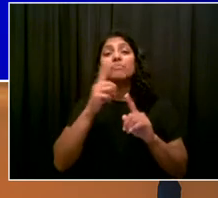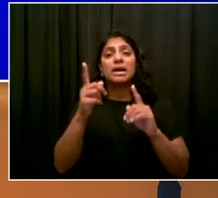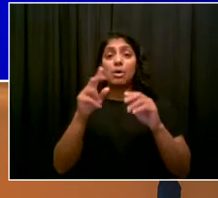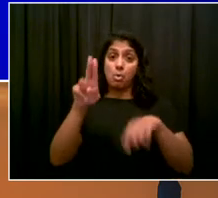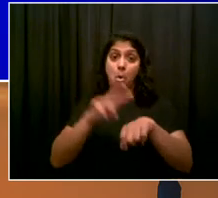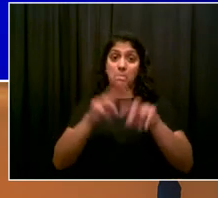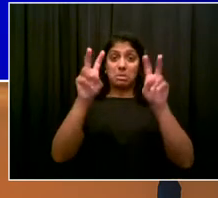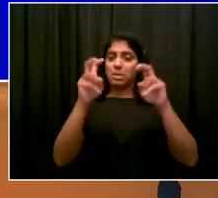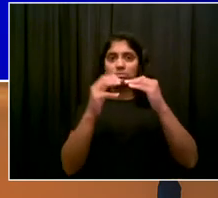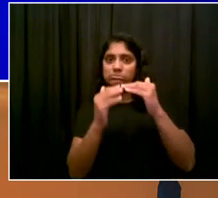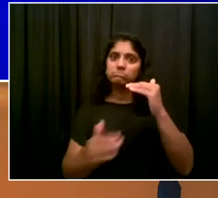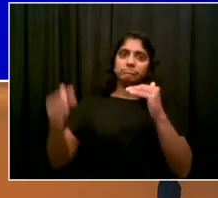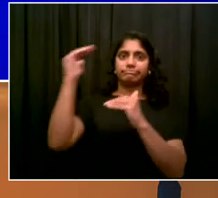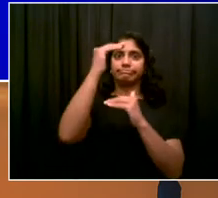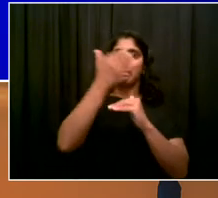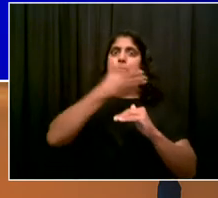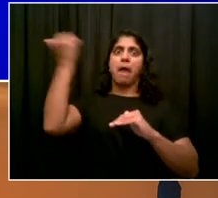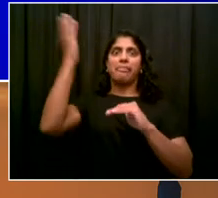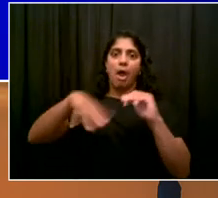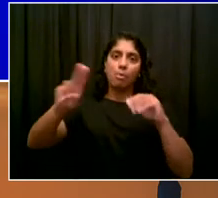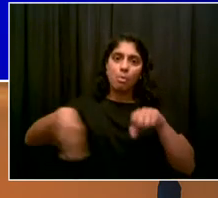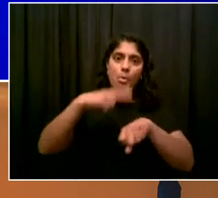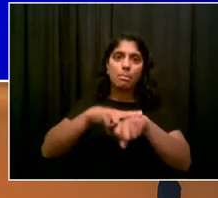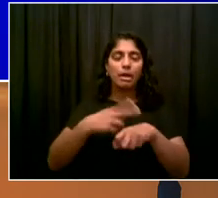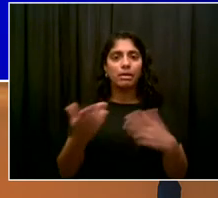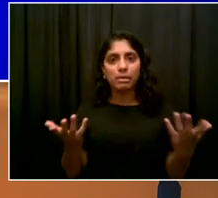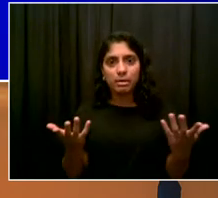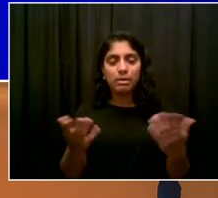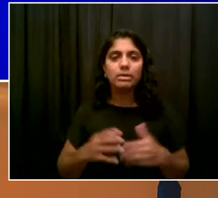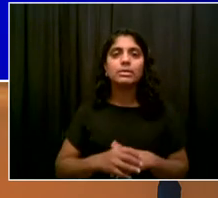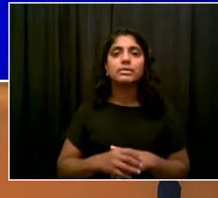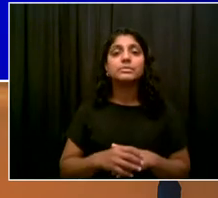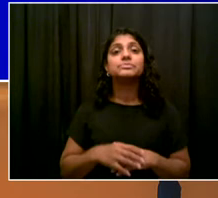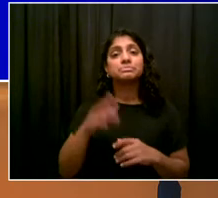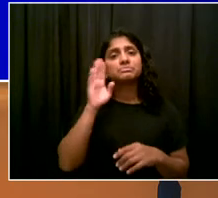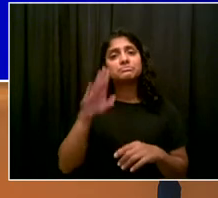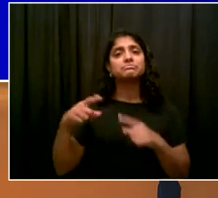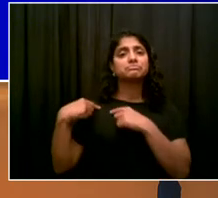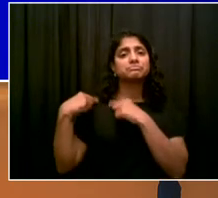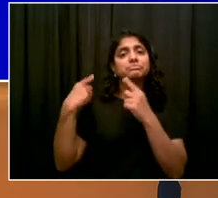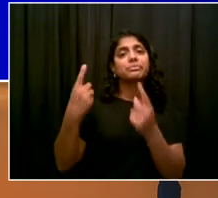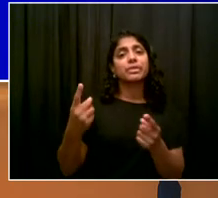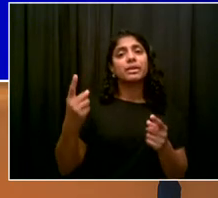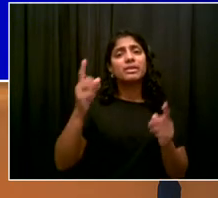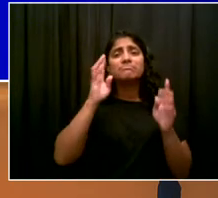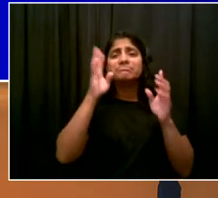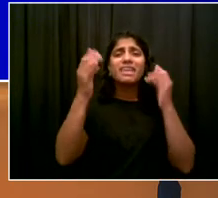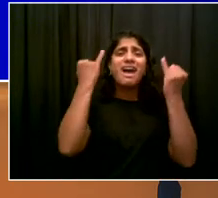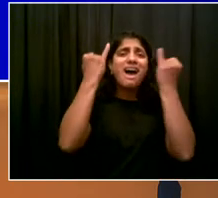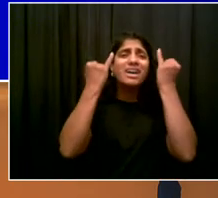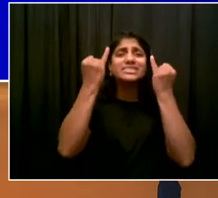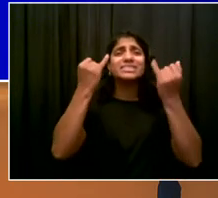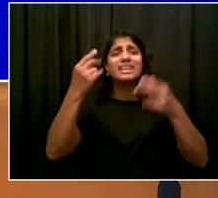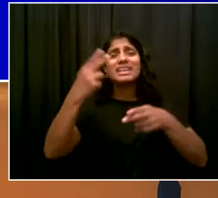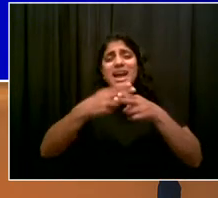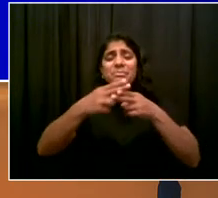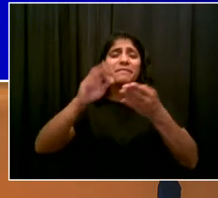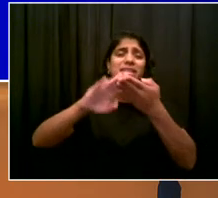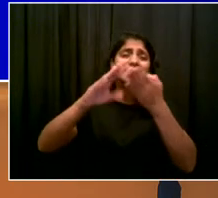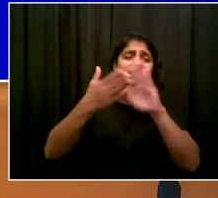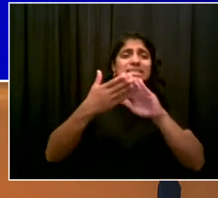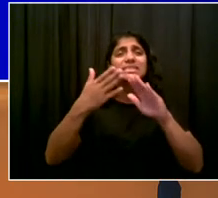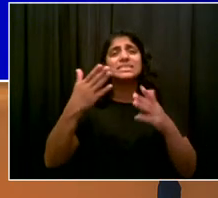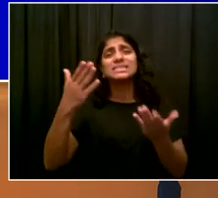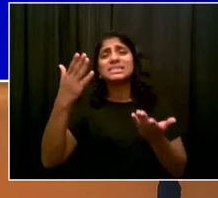Delano Roosevelt's New Deal. We created the City Cleanup Corps. We're going to be hiring 10,000 workers